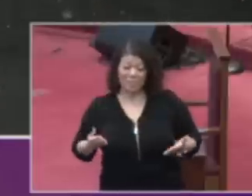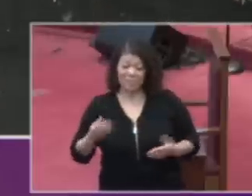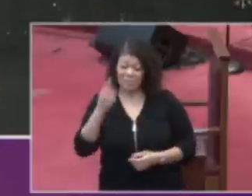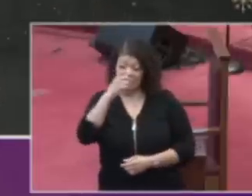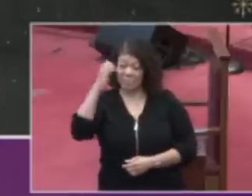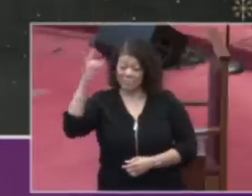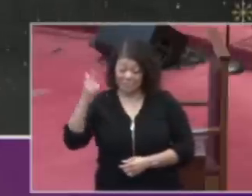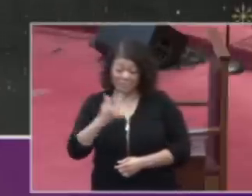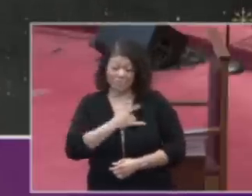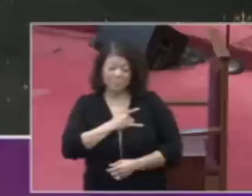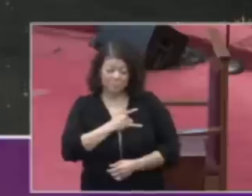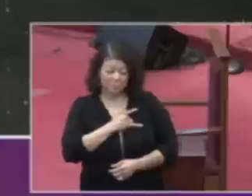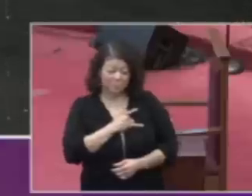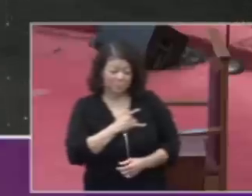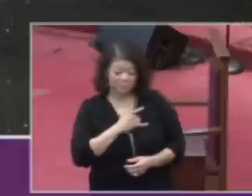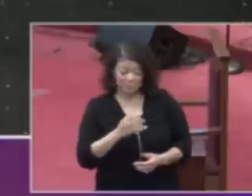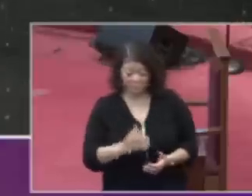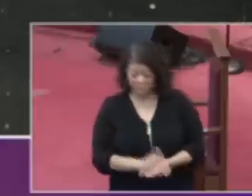in me.